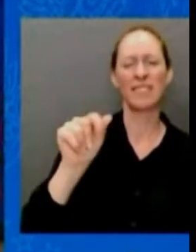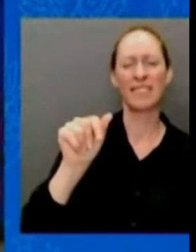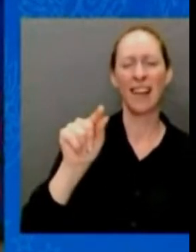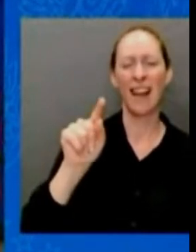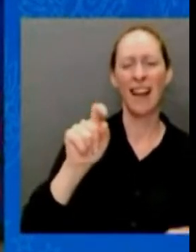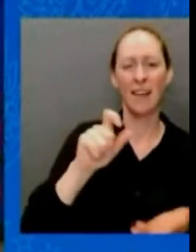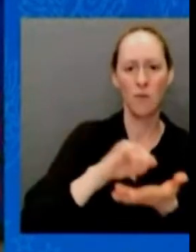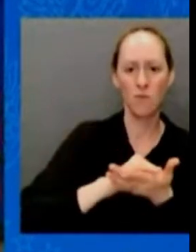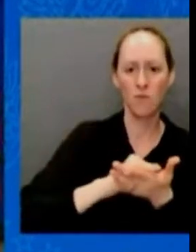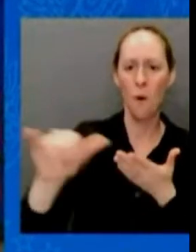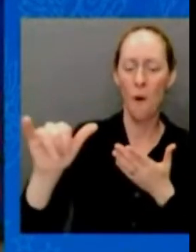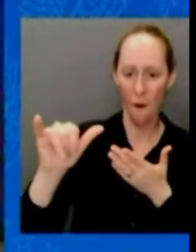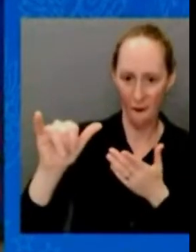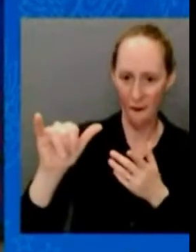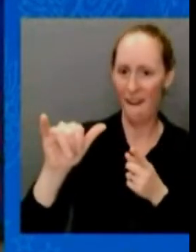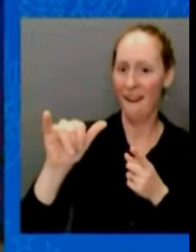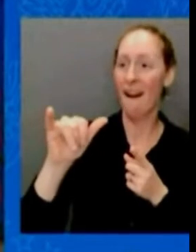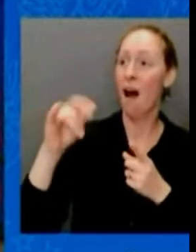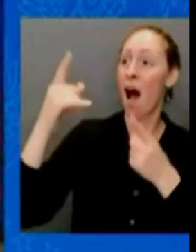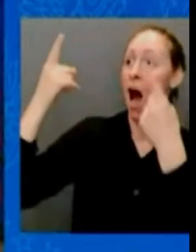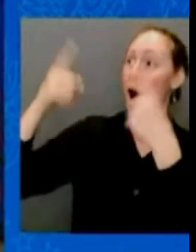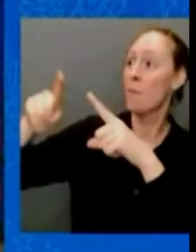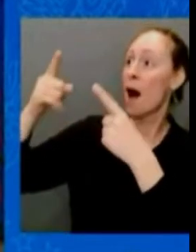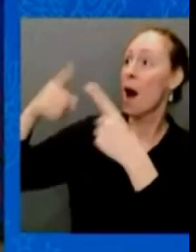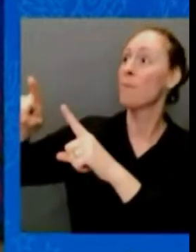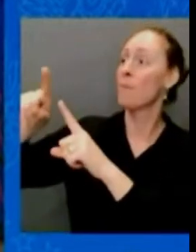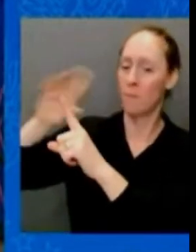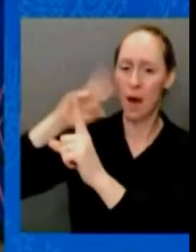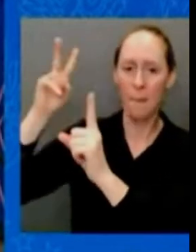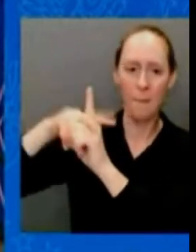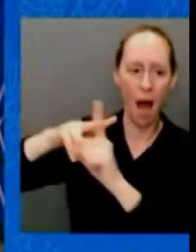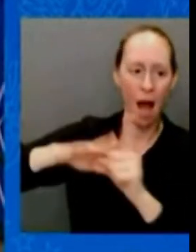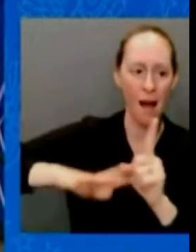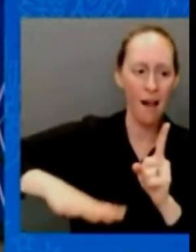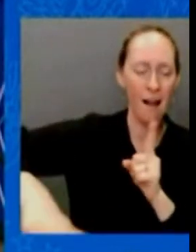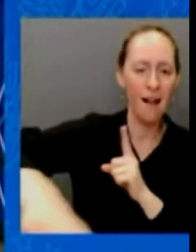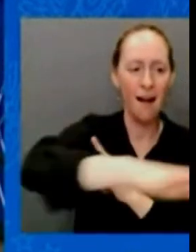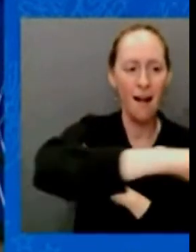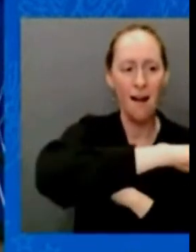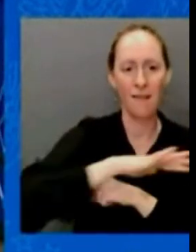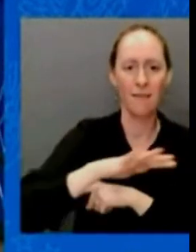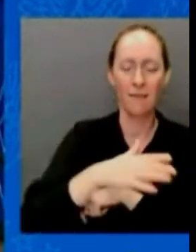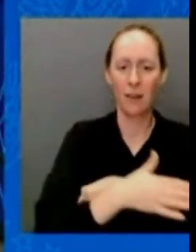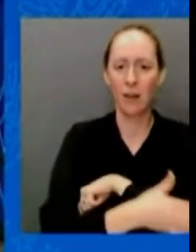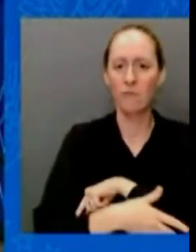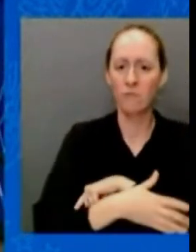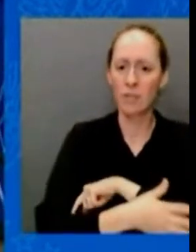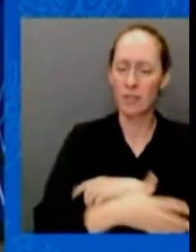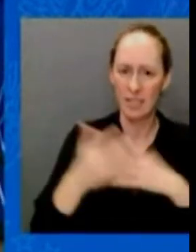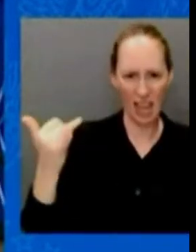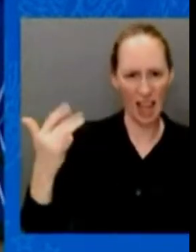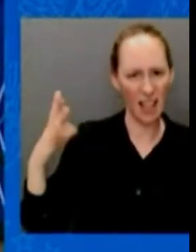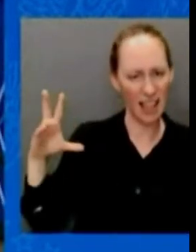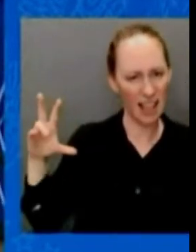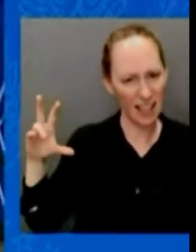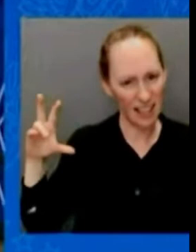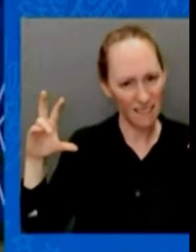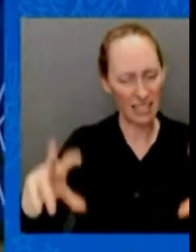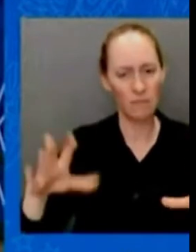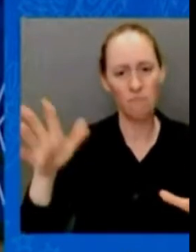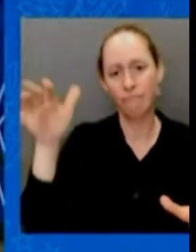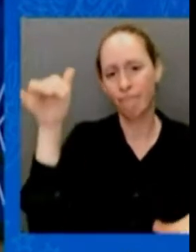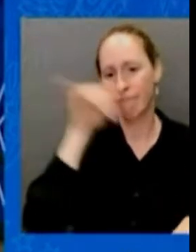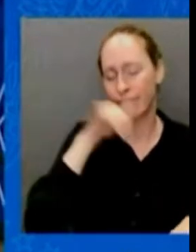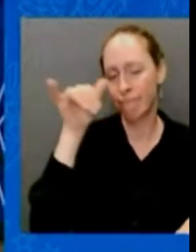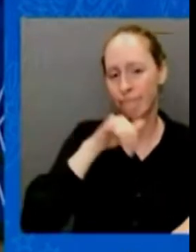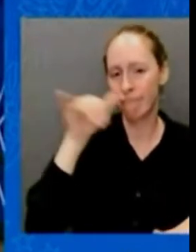the largest private investment in New York history, the largest private investment in the nation, right here